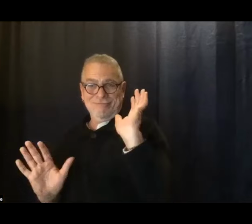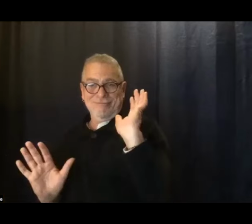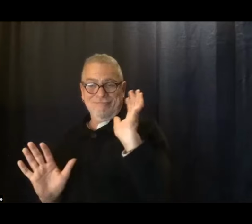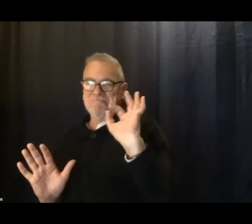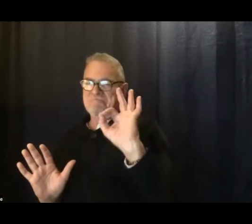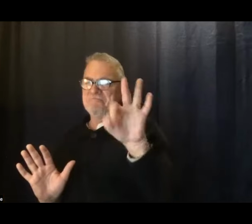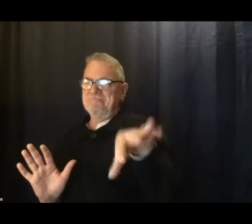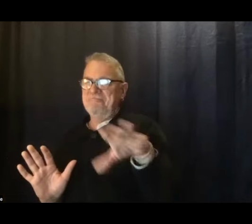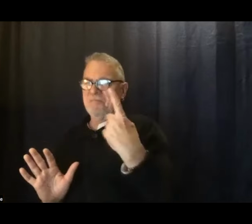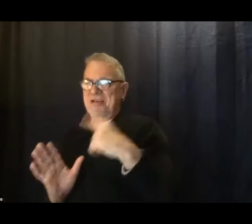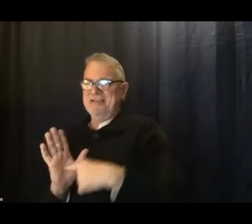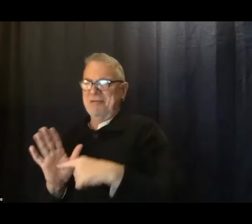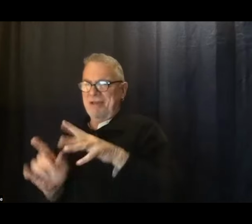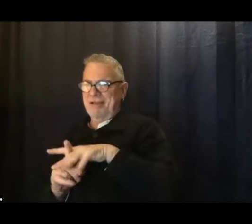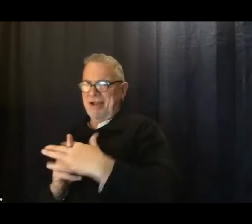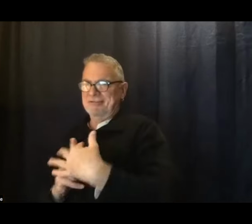versus fax paper.